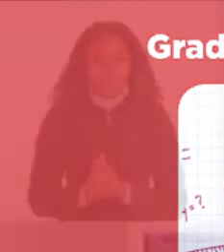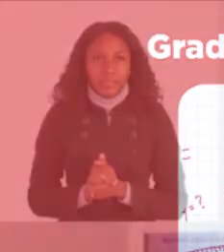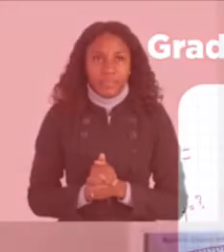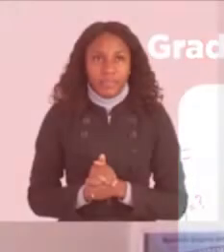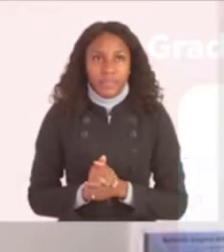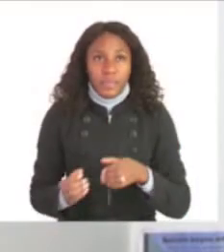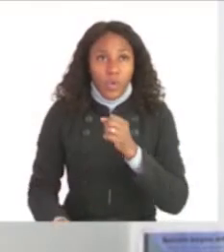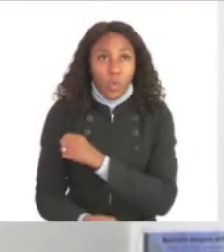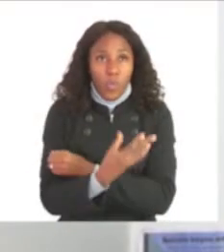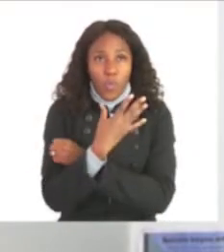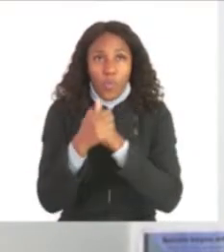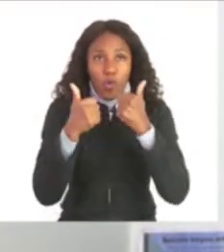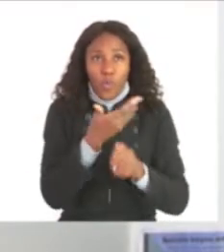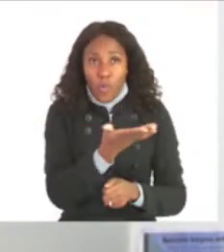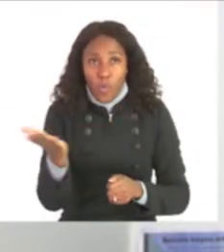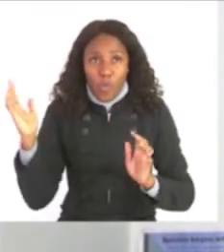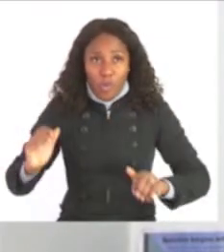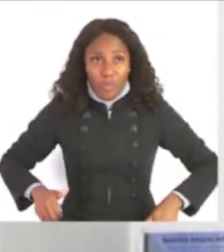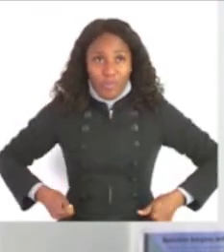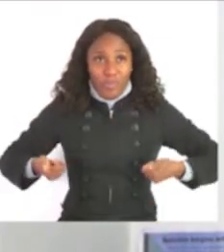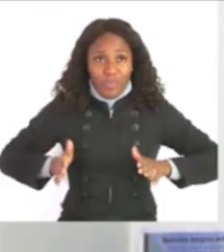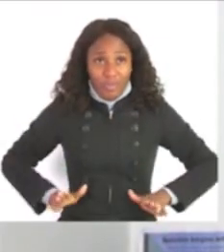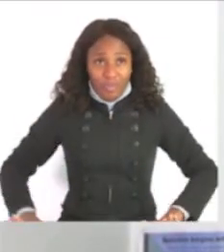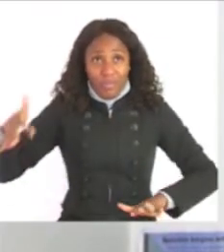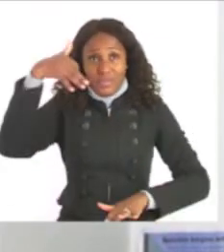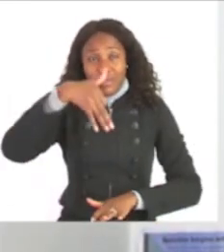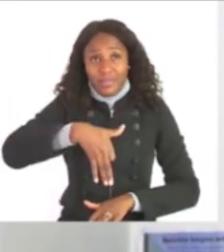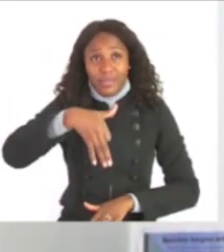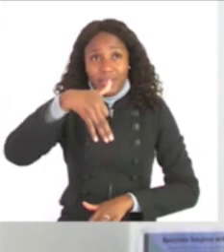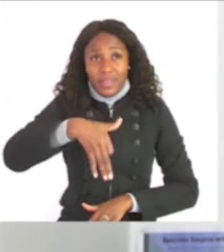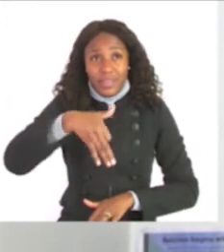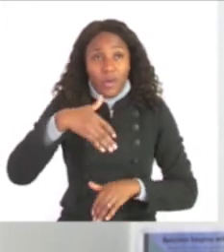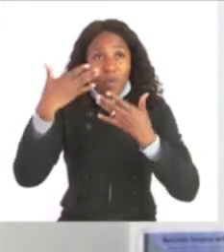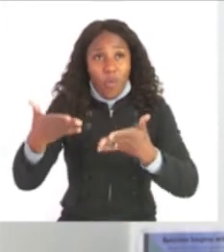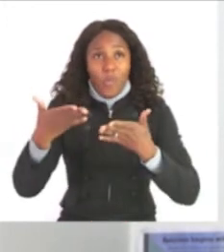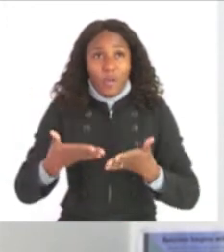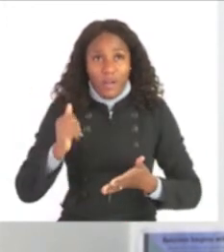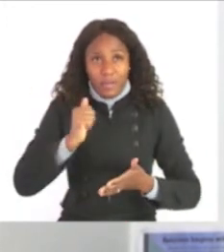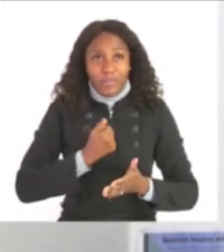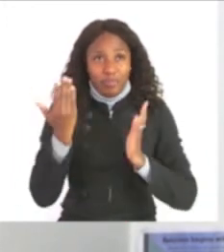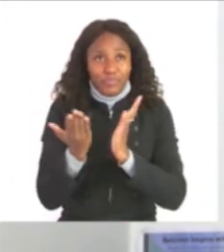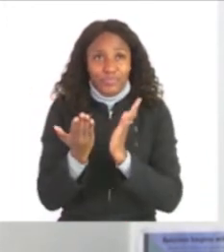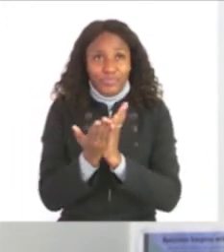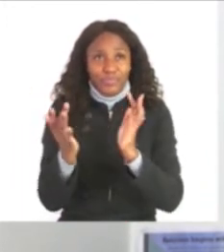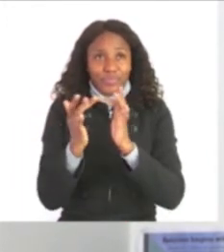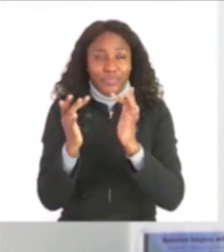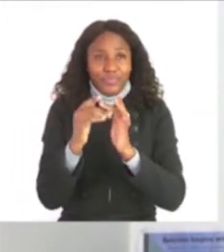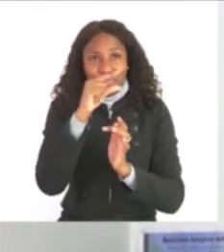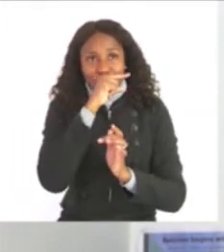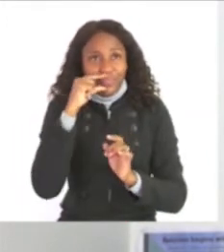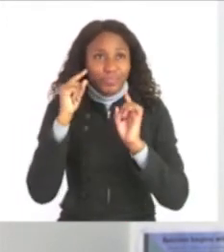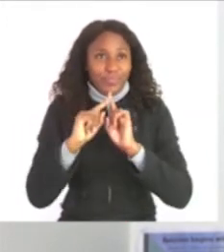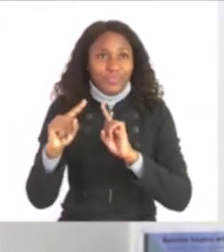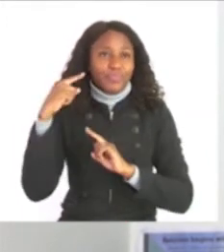Good morning to you all, boys and girls, all over Namibia, and welcome to My Zone Online School. My name is Miss